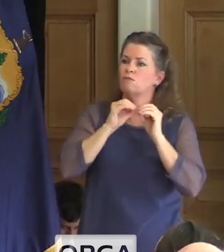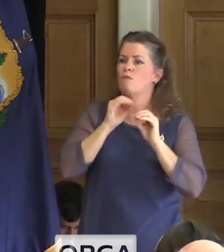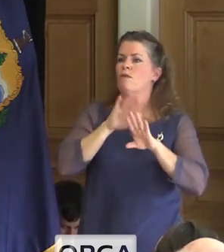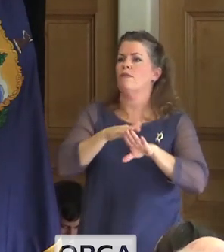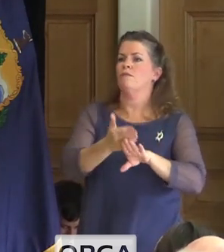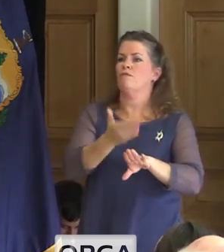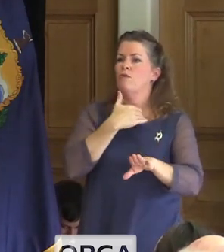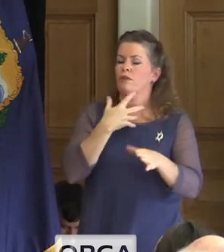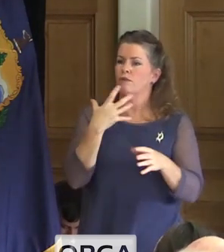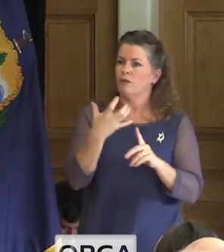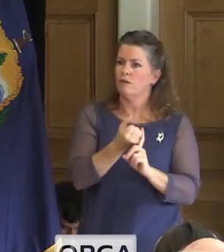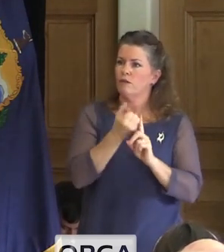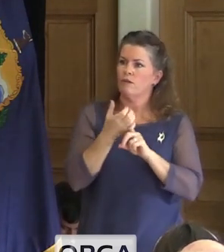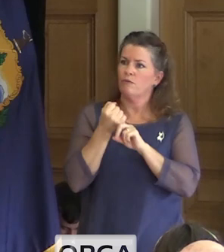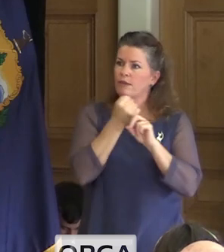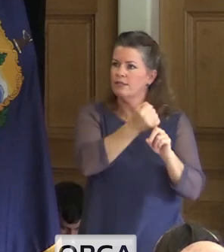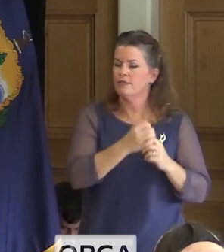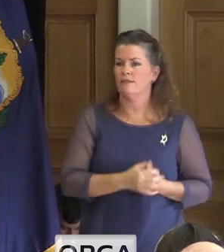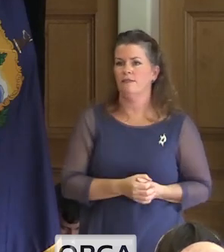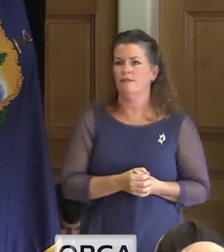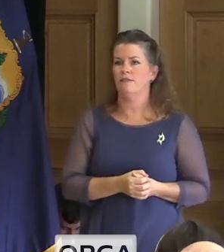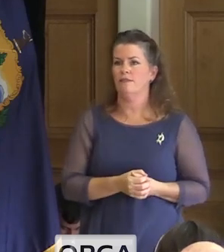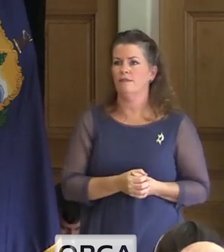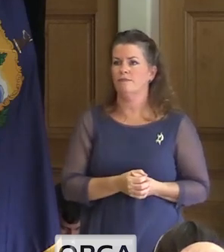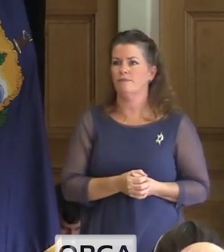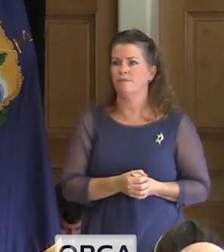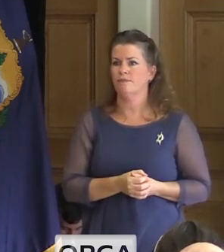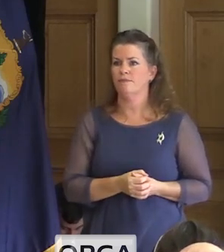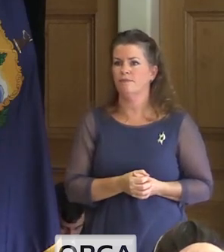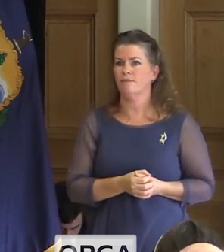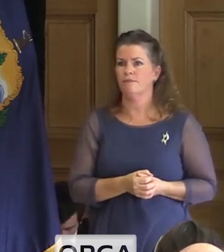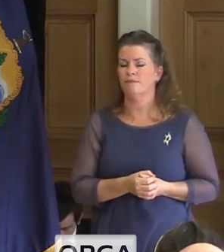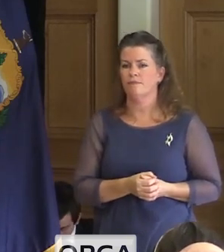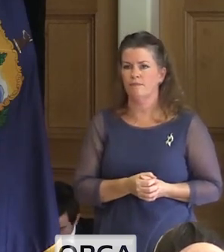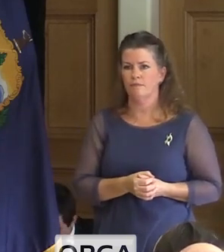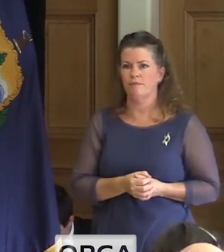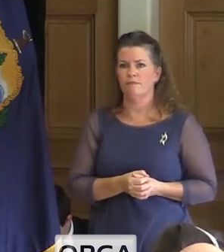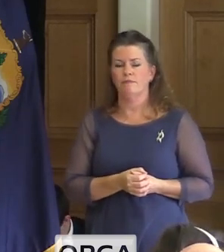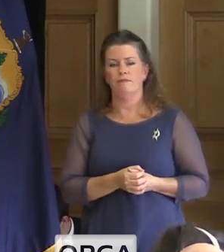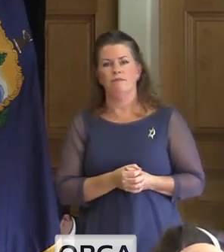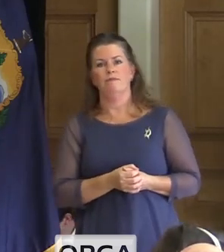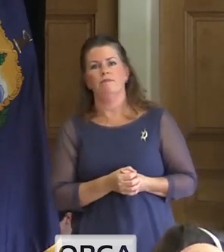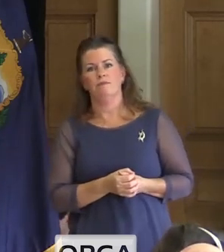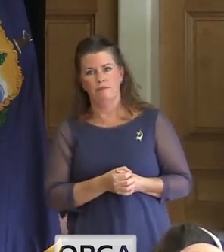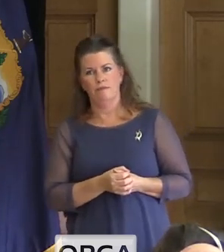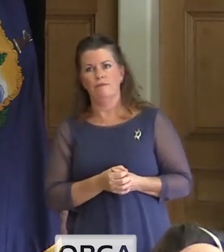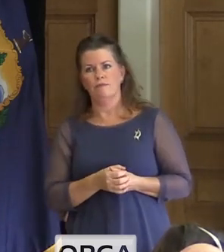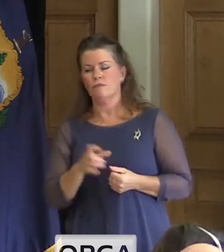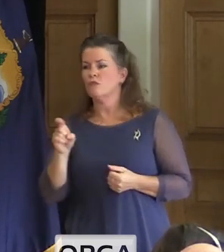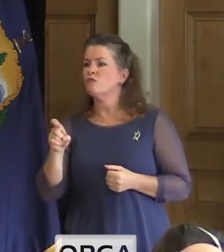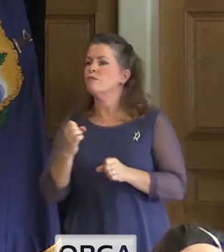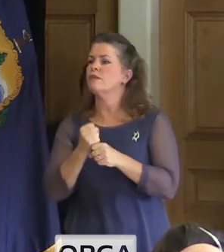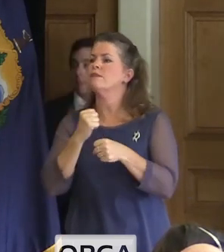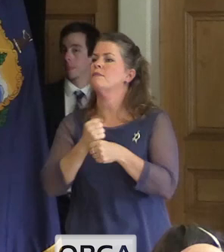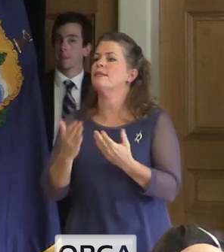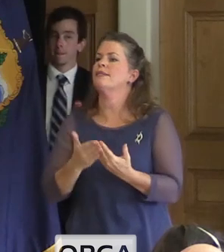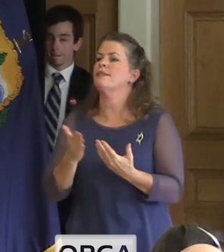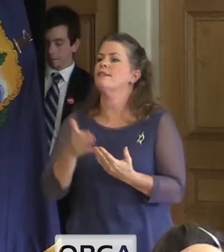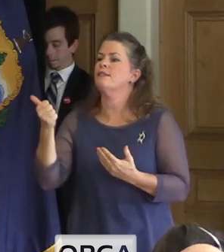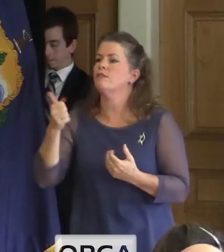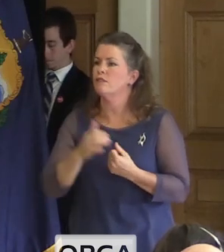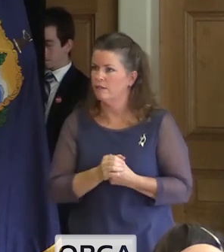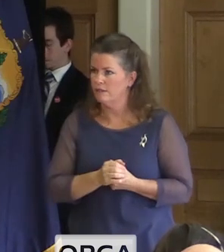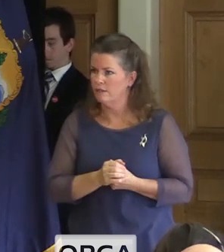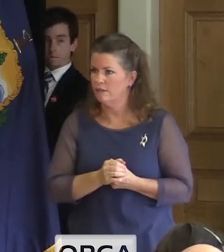this country moving to eliminate cash bail, make it easier for people not to be